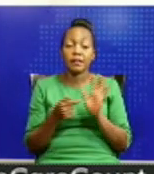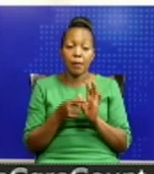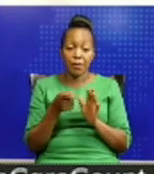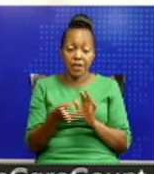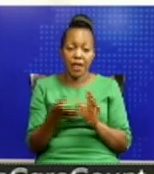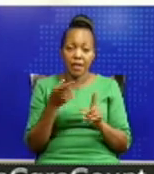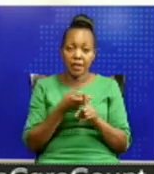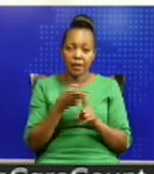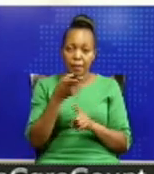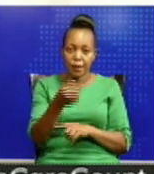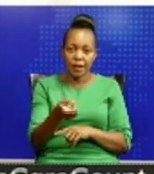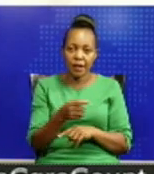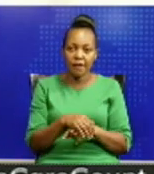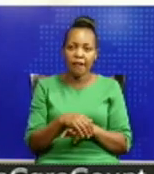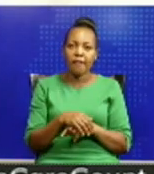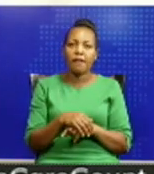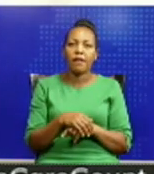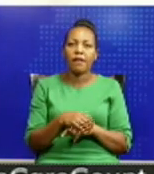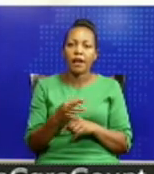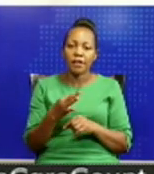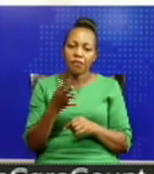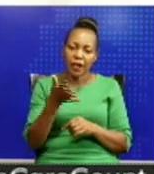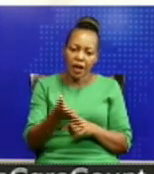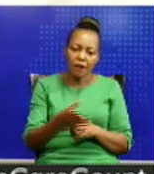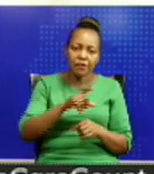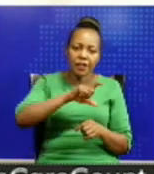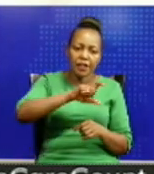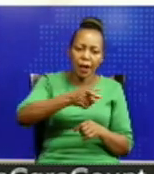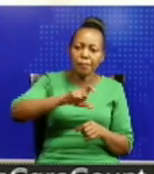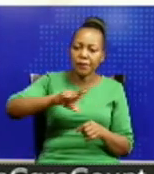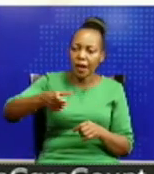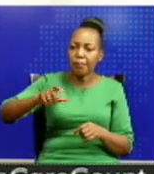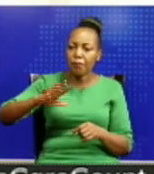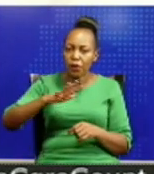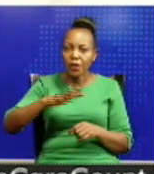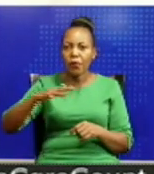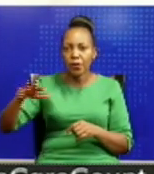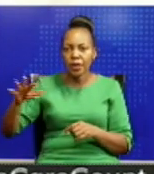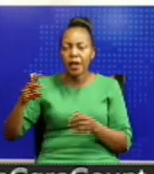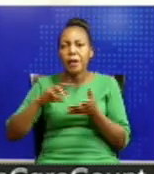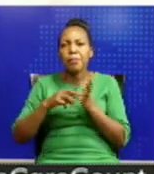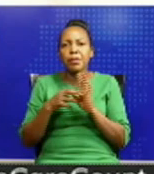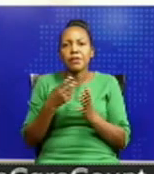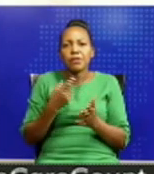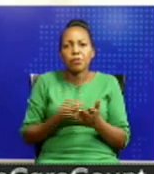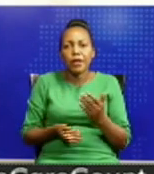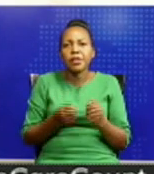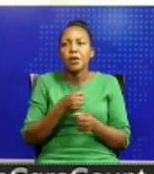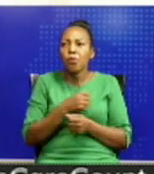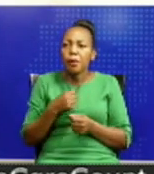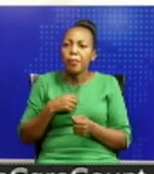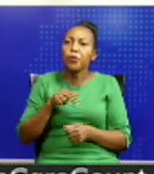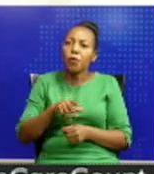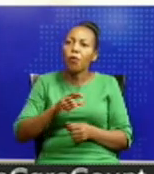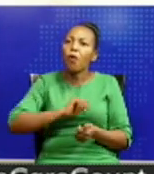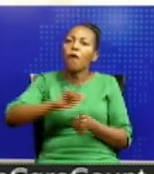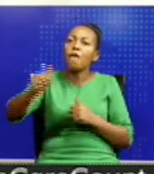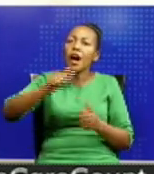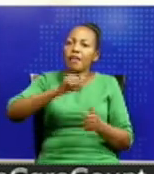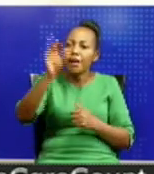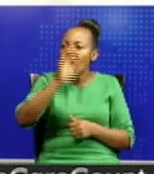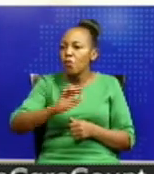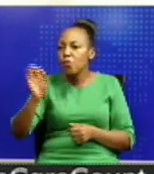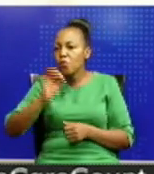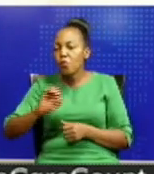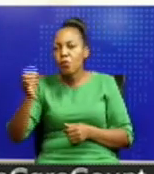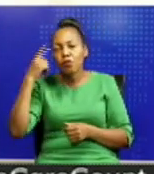here, tap stands are extended to people's homes, then they will be able not to walk long distances that they are